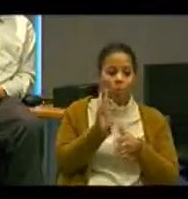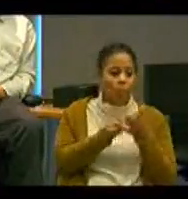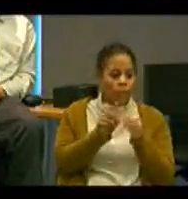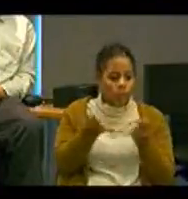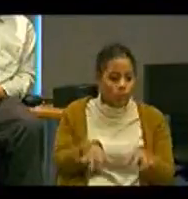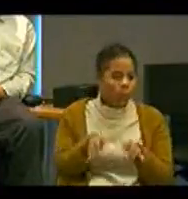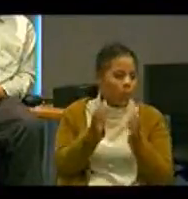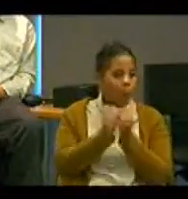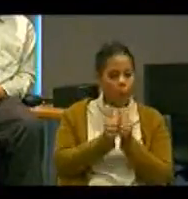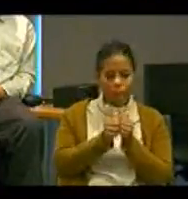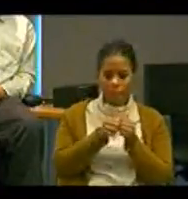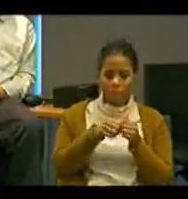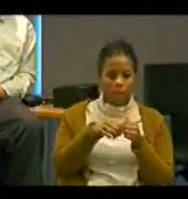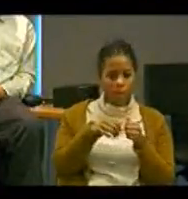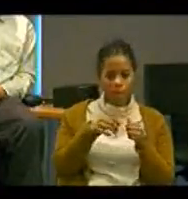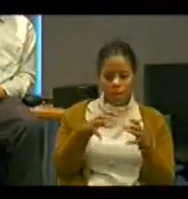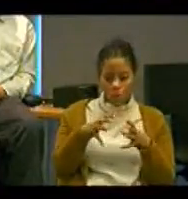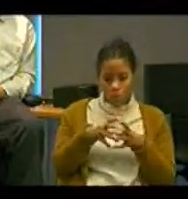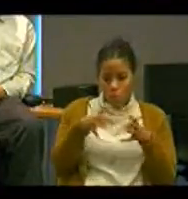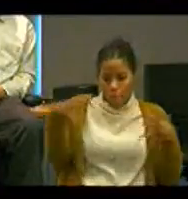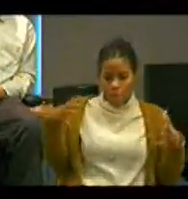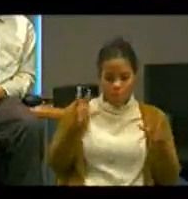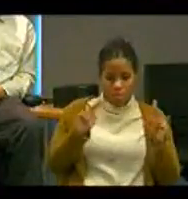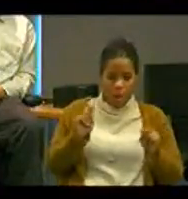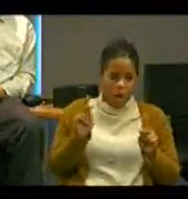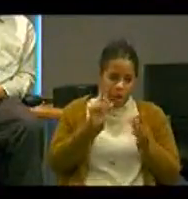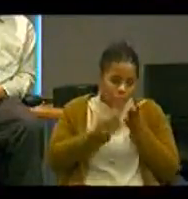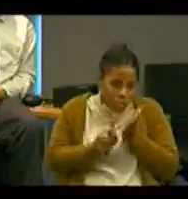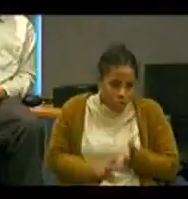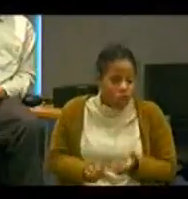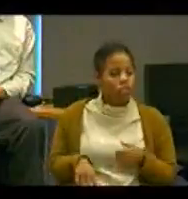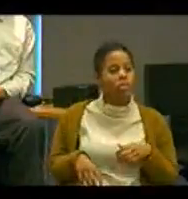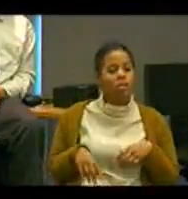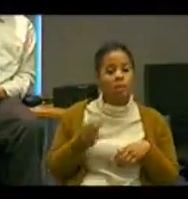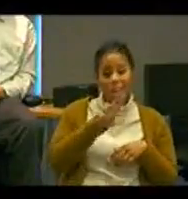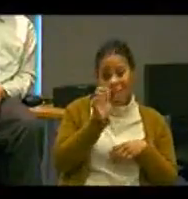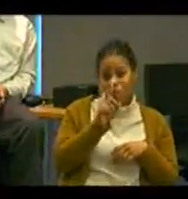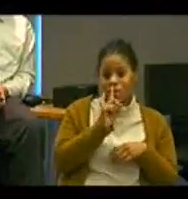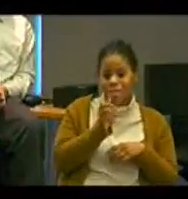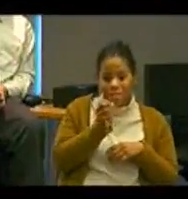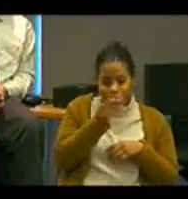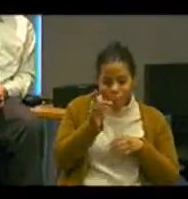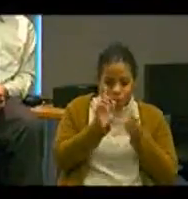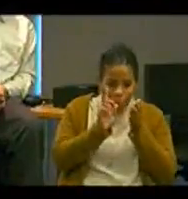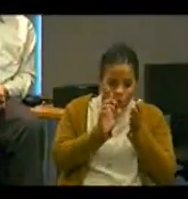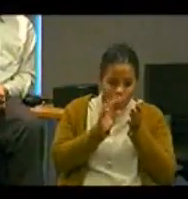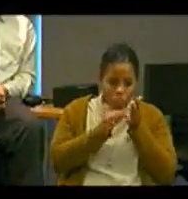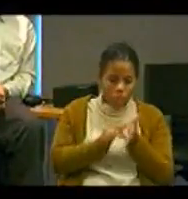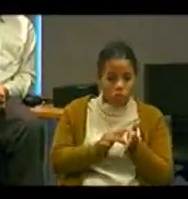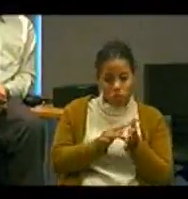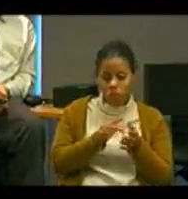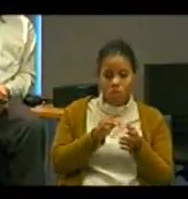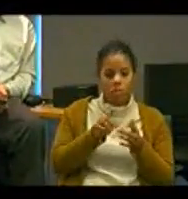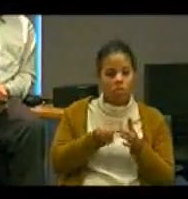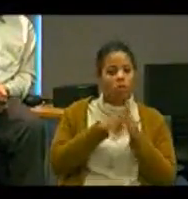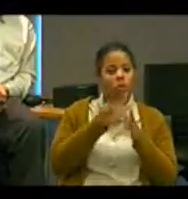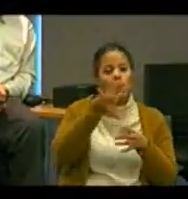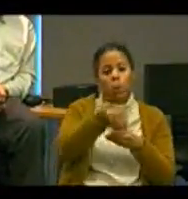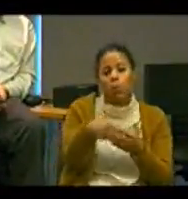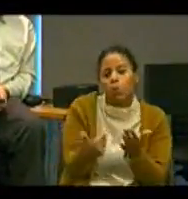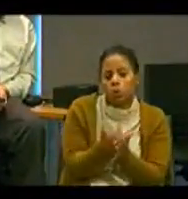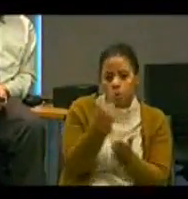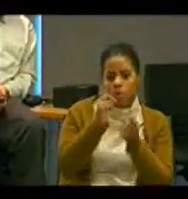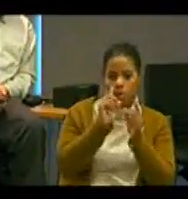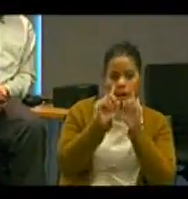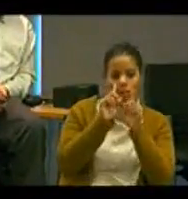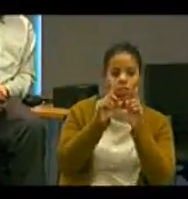showing, offering suggestions. And a number of them are engaged in new conversations that were not previously there that have resulted